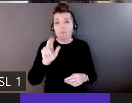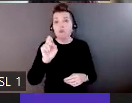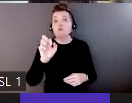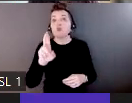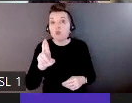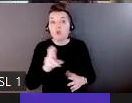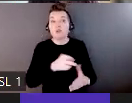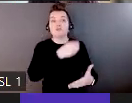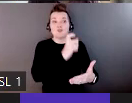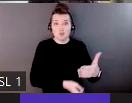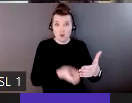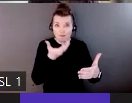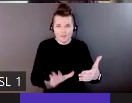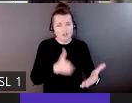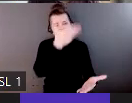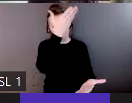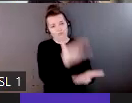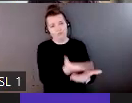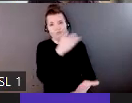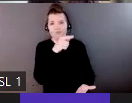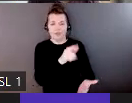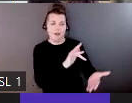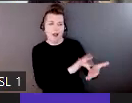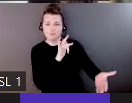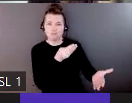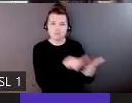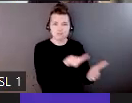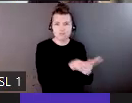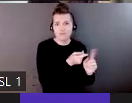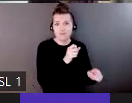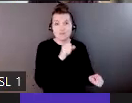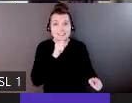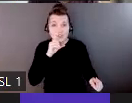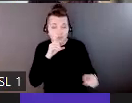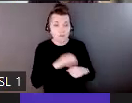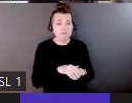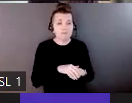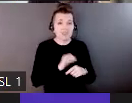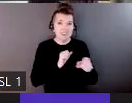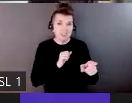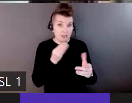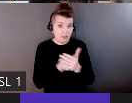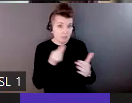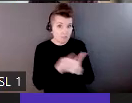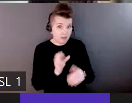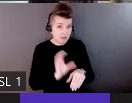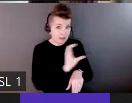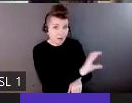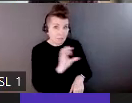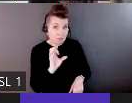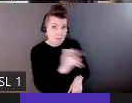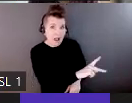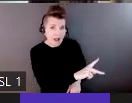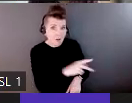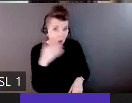committed financial abuse, how often will the money be paid back, and what happens if they don't